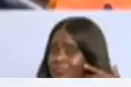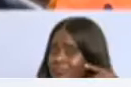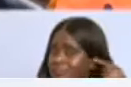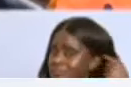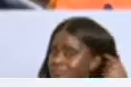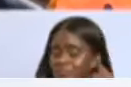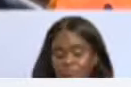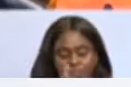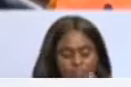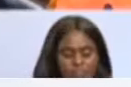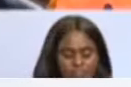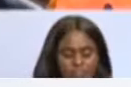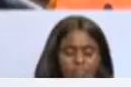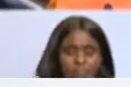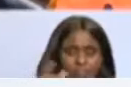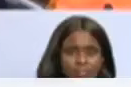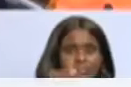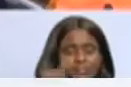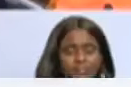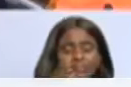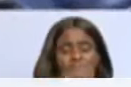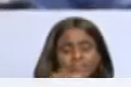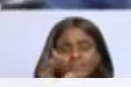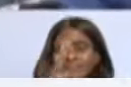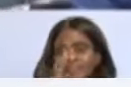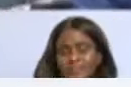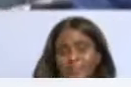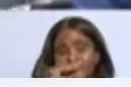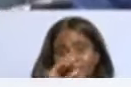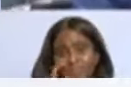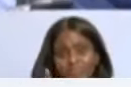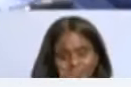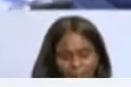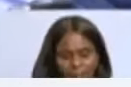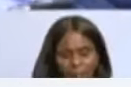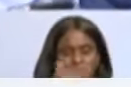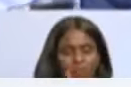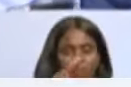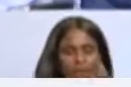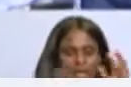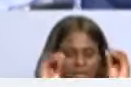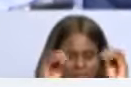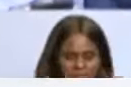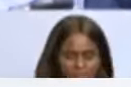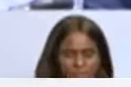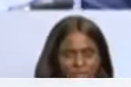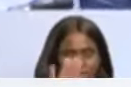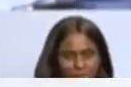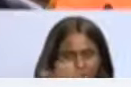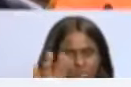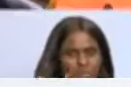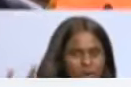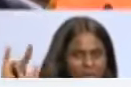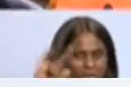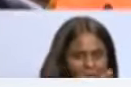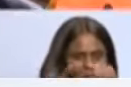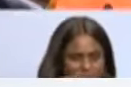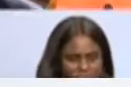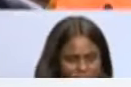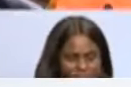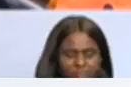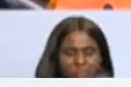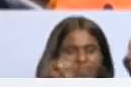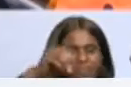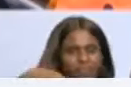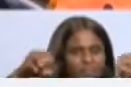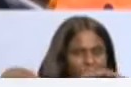Kasama Airport has been completed, Madam Speaker, following the installation of the airfield ground lighting.